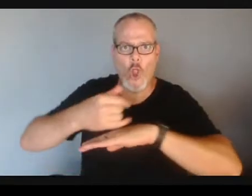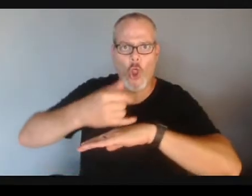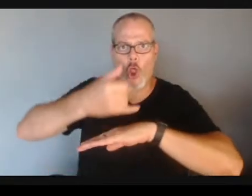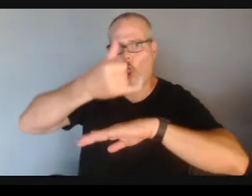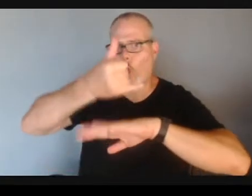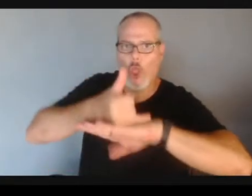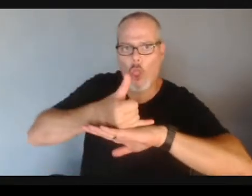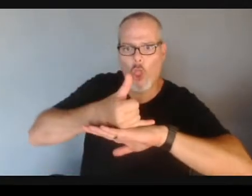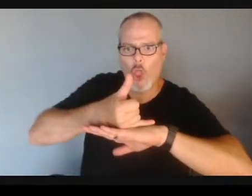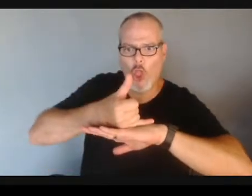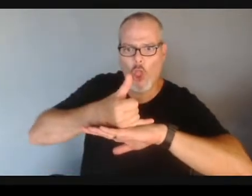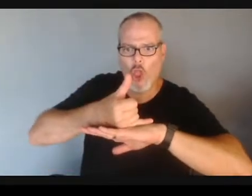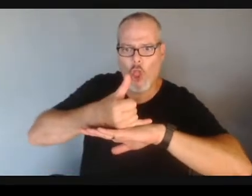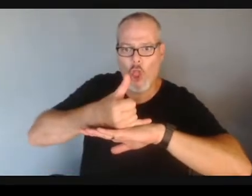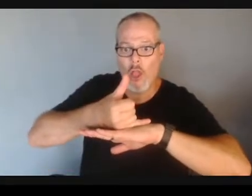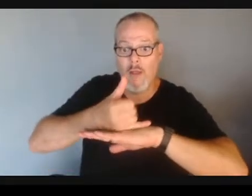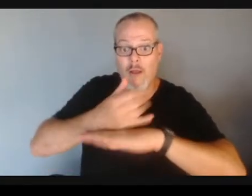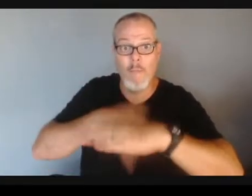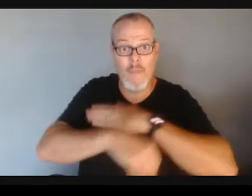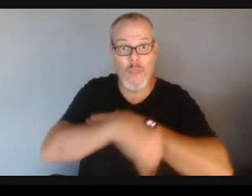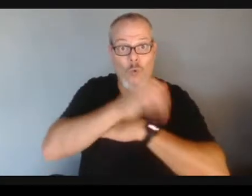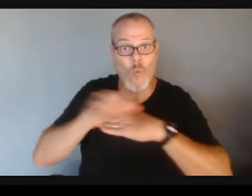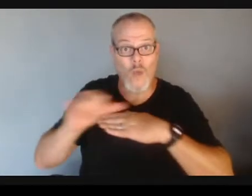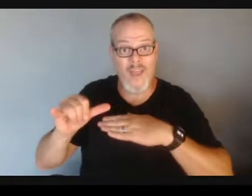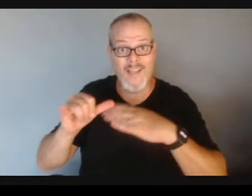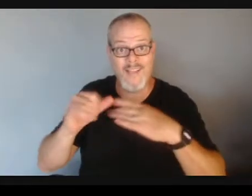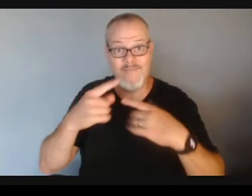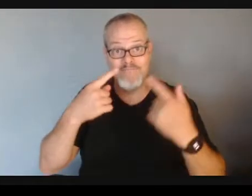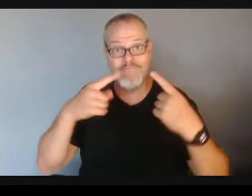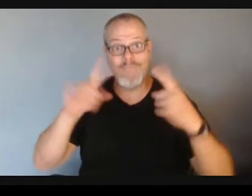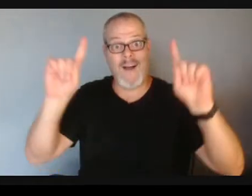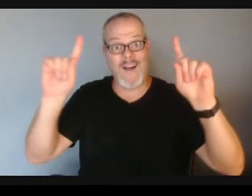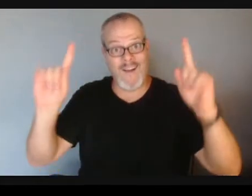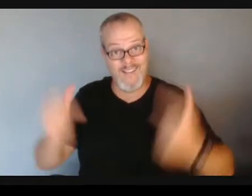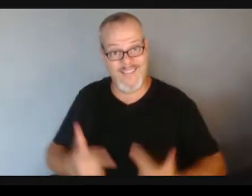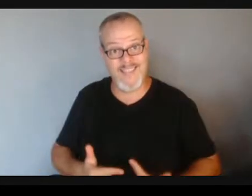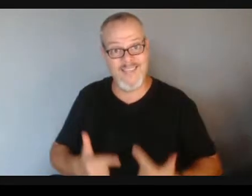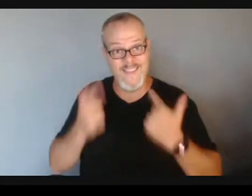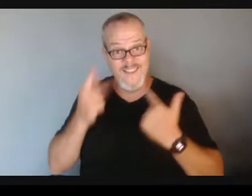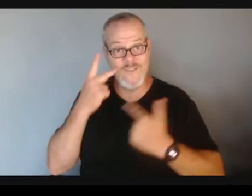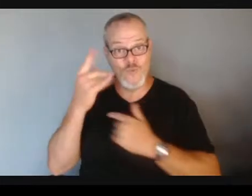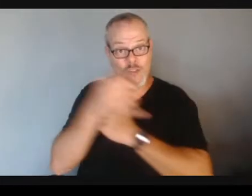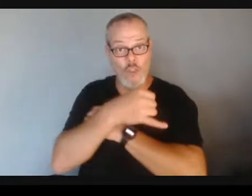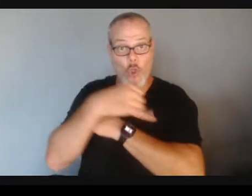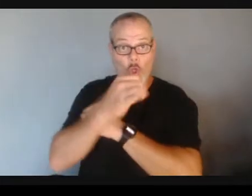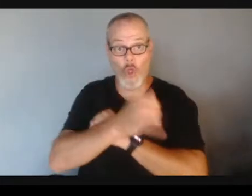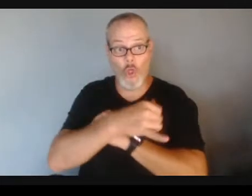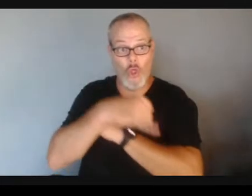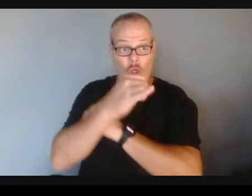All right. But the whale survived. Did you see the tail moving? Yeah, right. Mm-hmm.